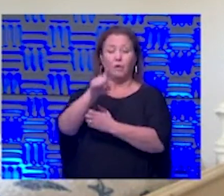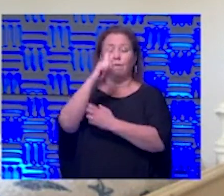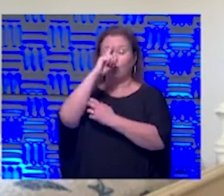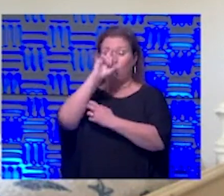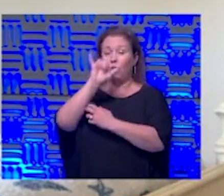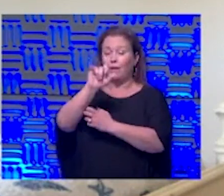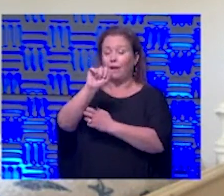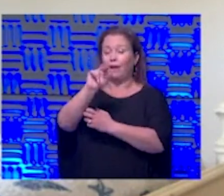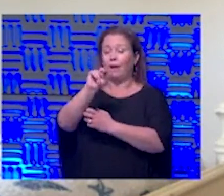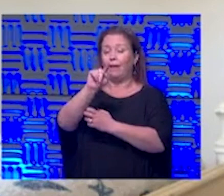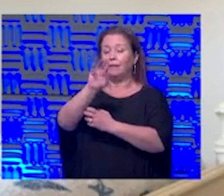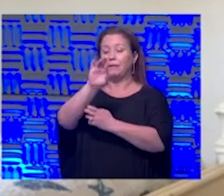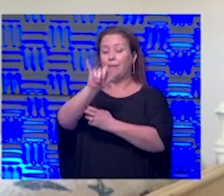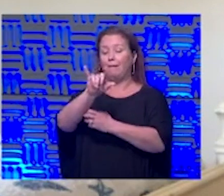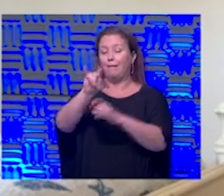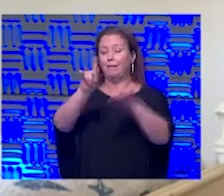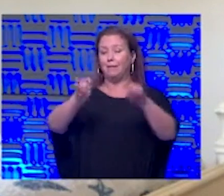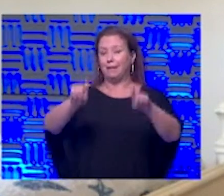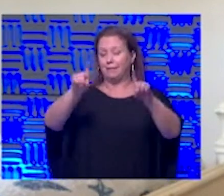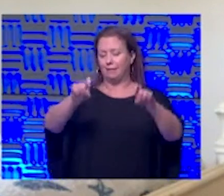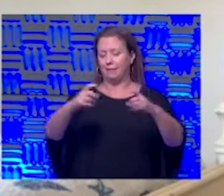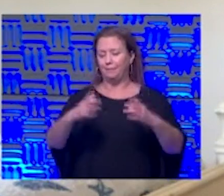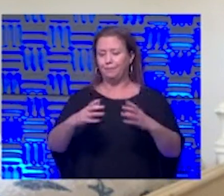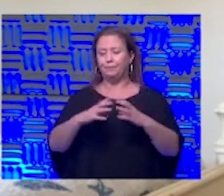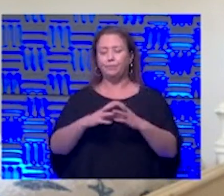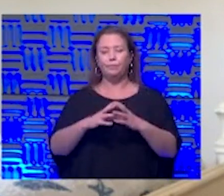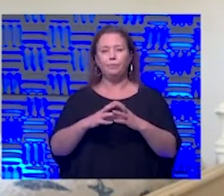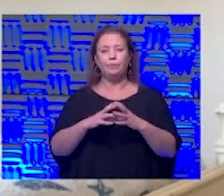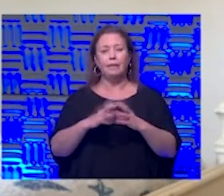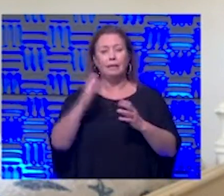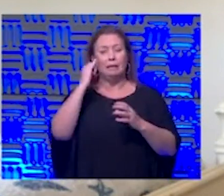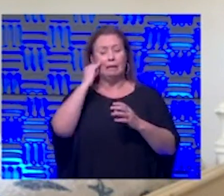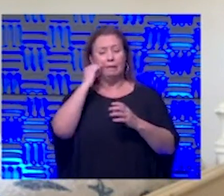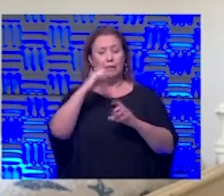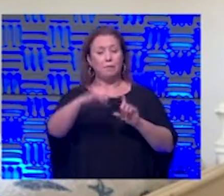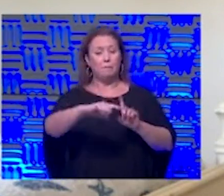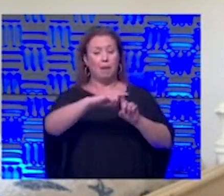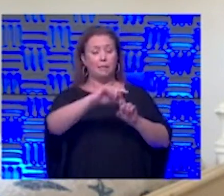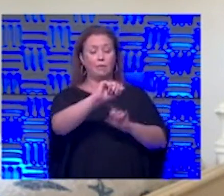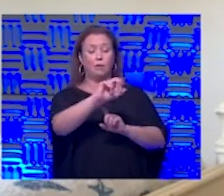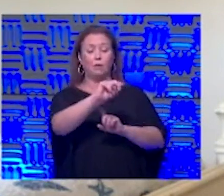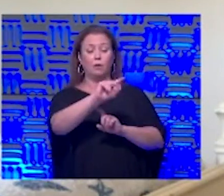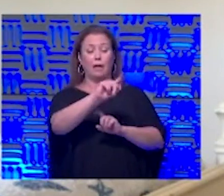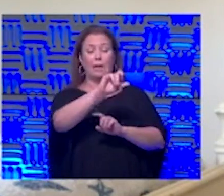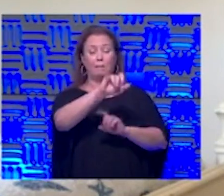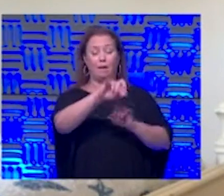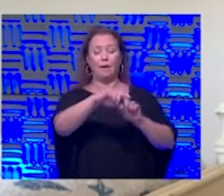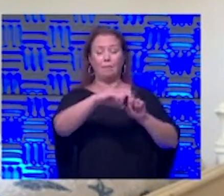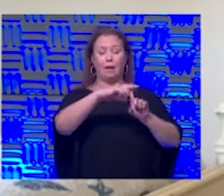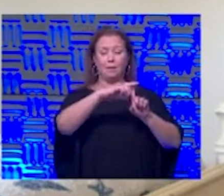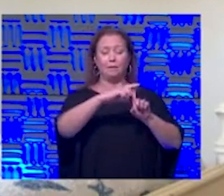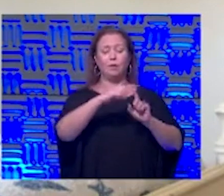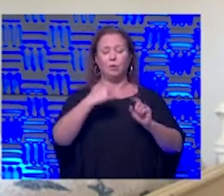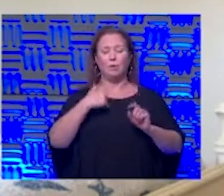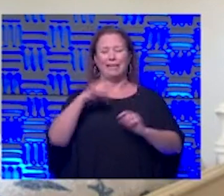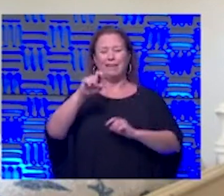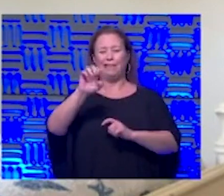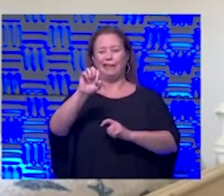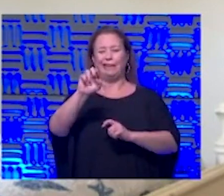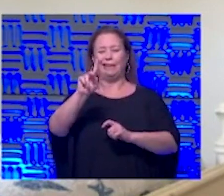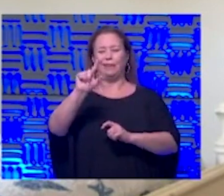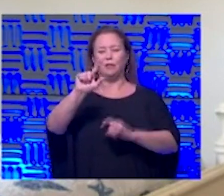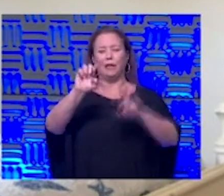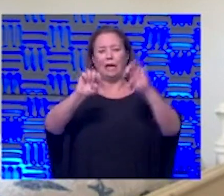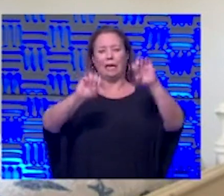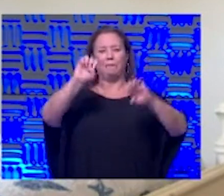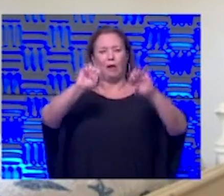antibody testing themselves. So we do that. If your antibody's positive, you would just have an EKG and an evaluation by a cardiologist.